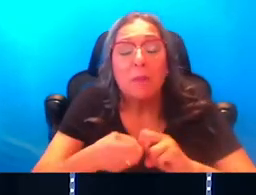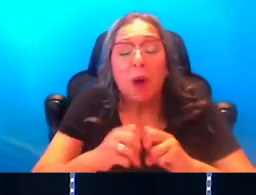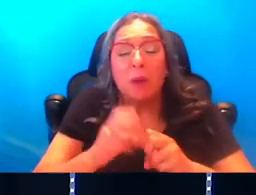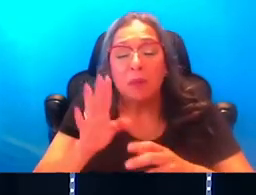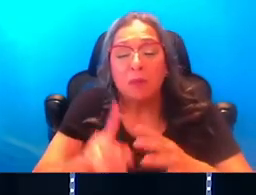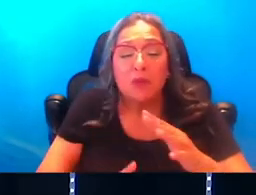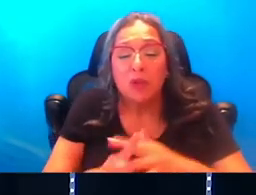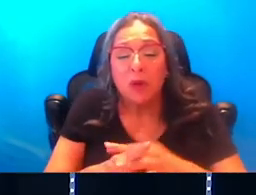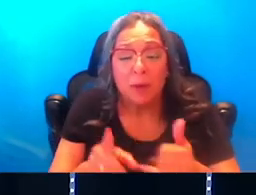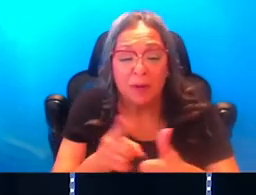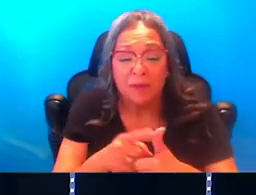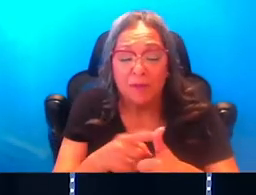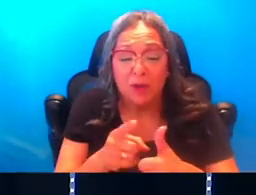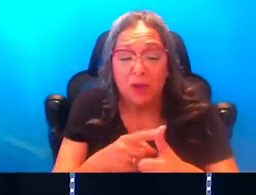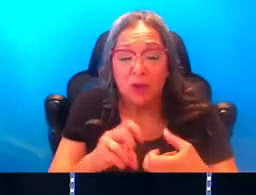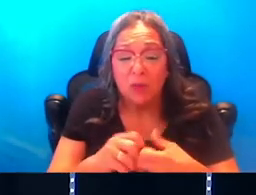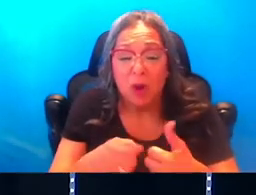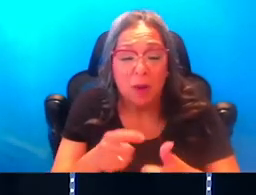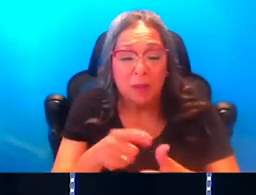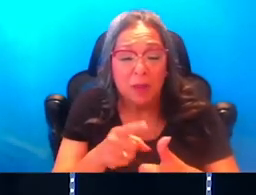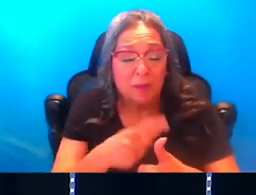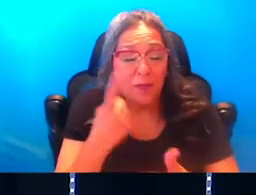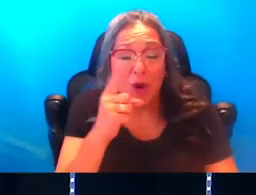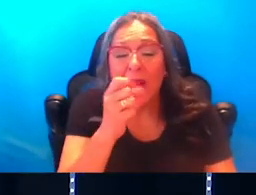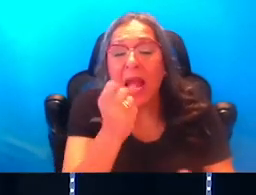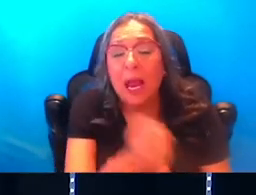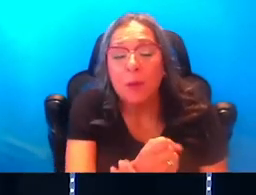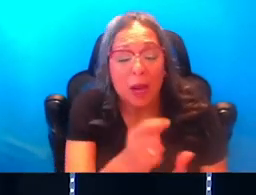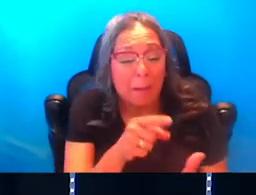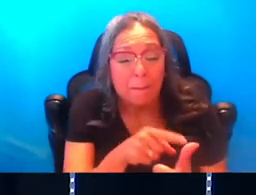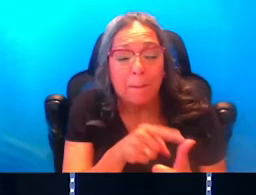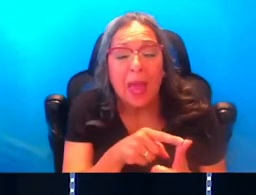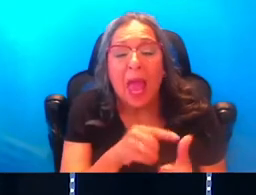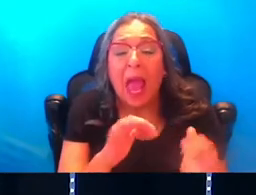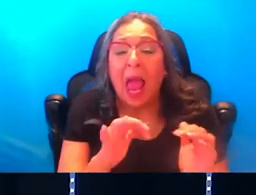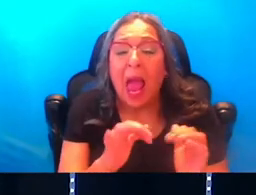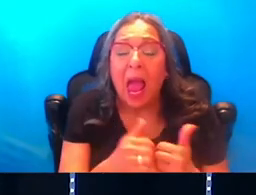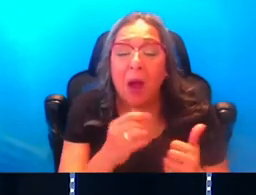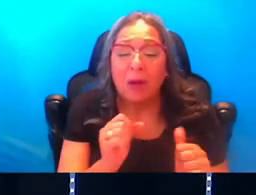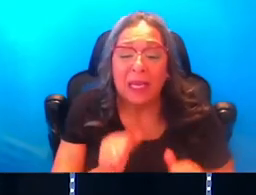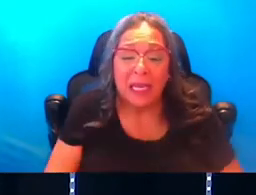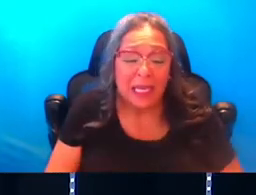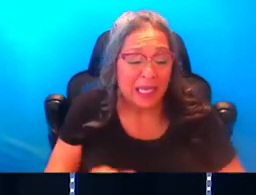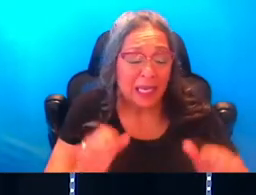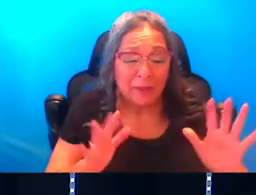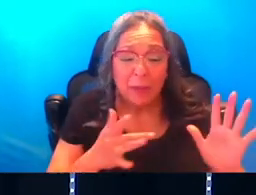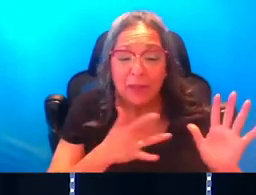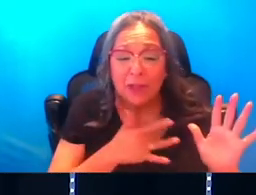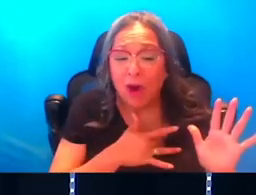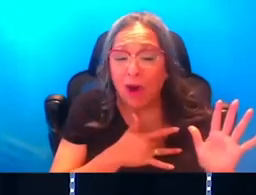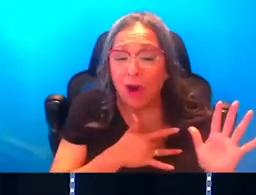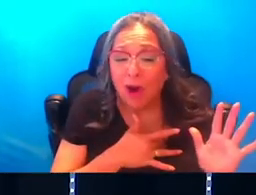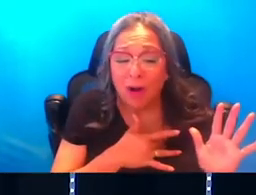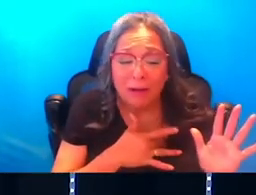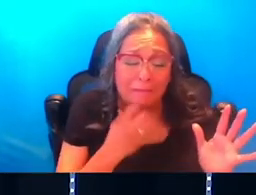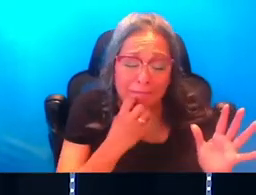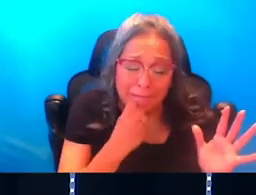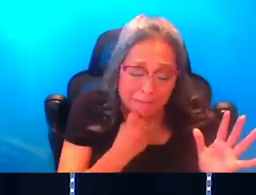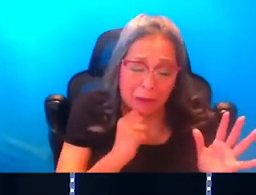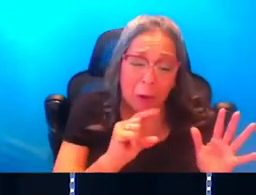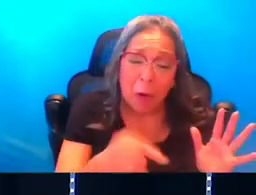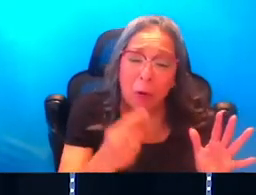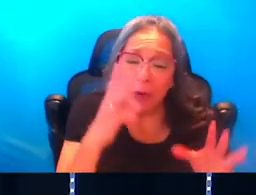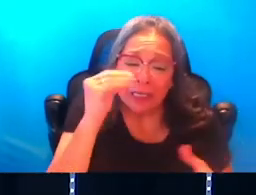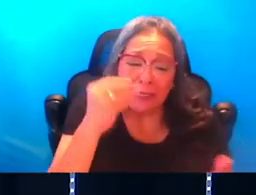about it. Problem number one is, how can Abraham give up his very heart? This is his son, his only